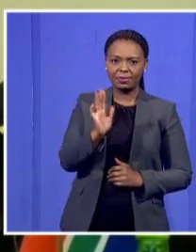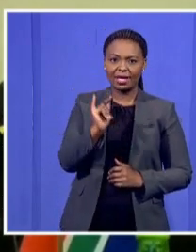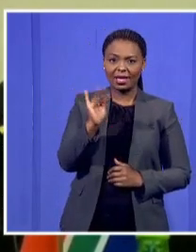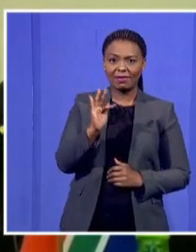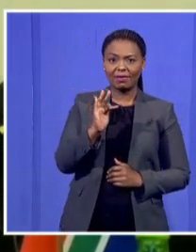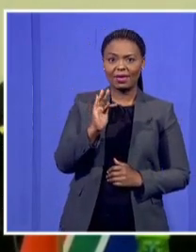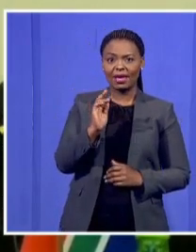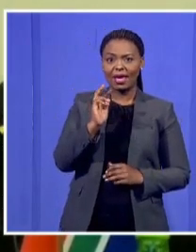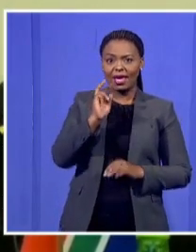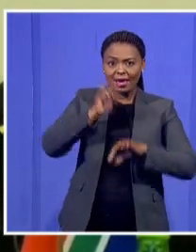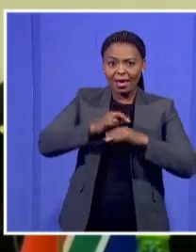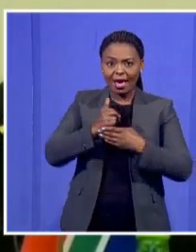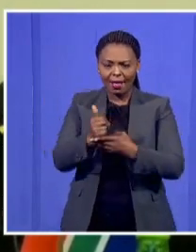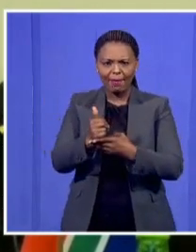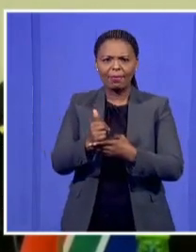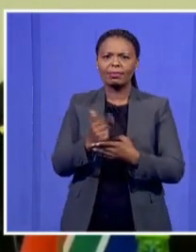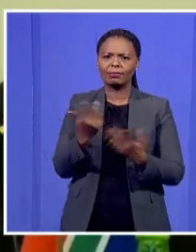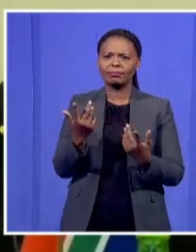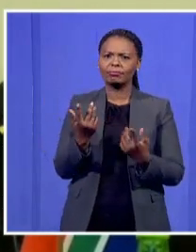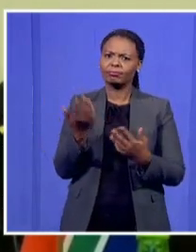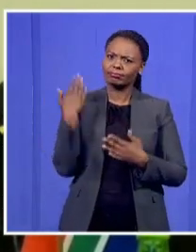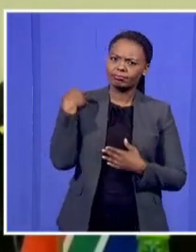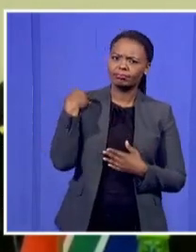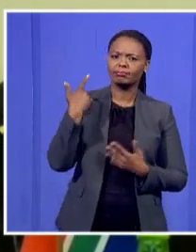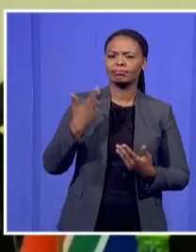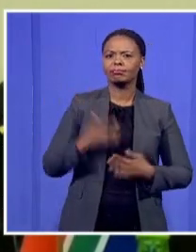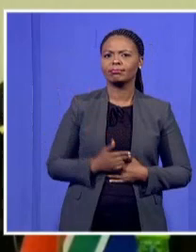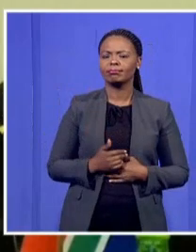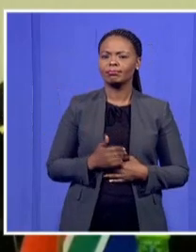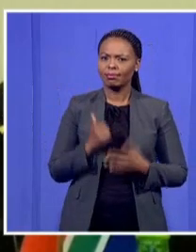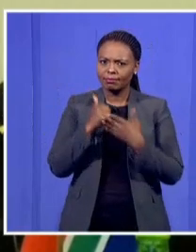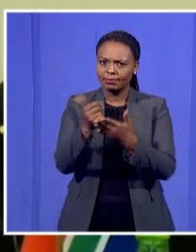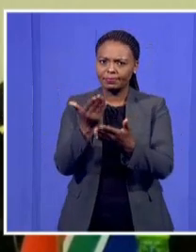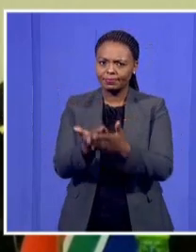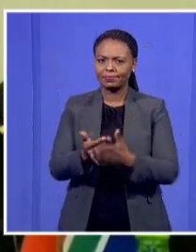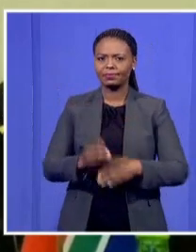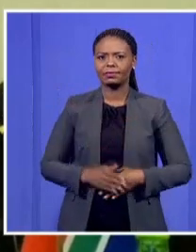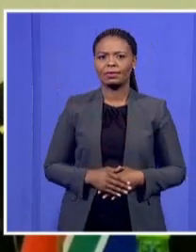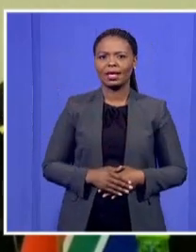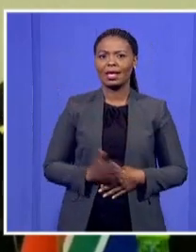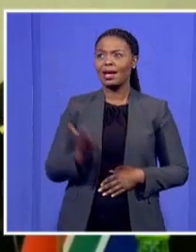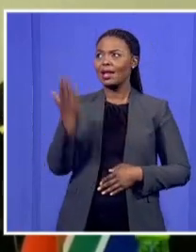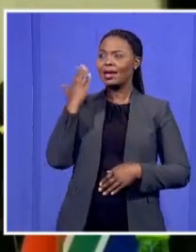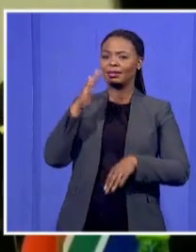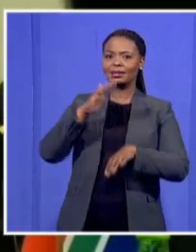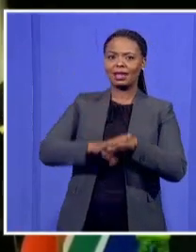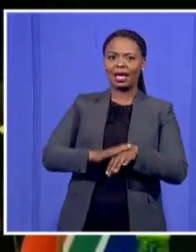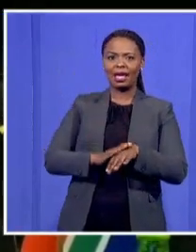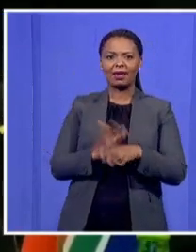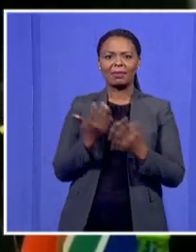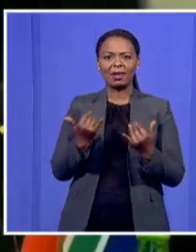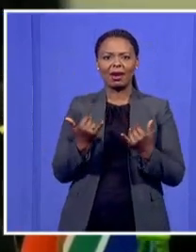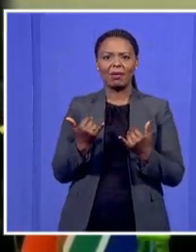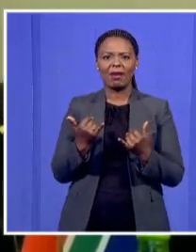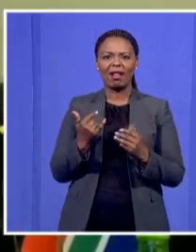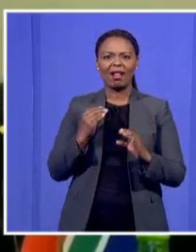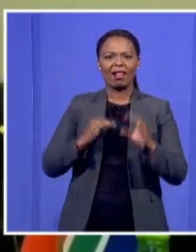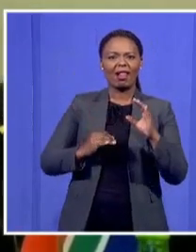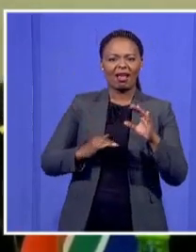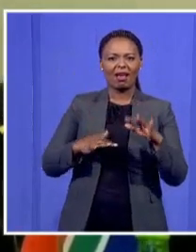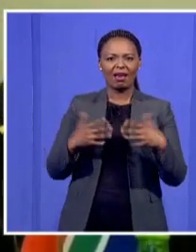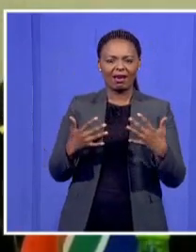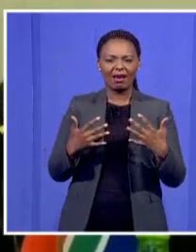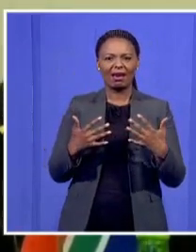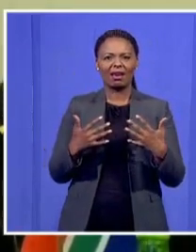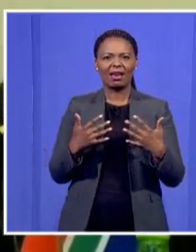required. Let us work together to make up for the lost time during what was a global